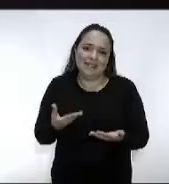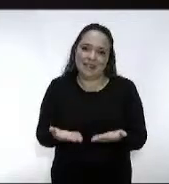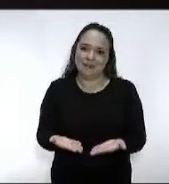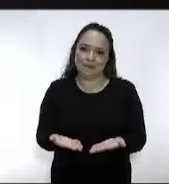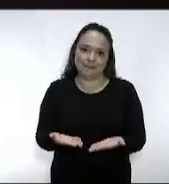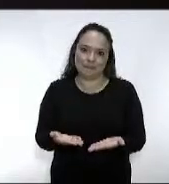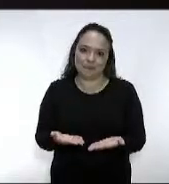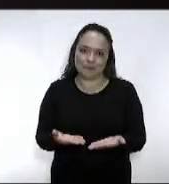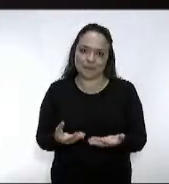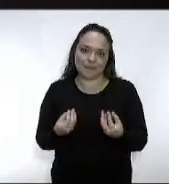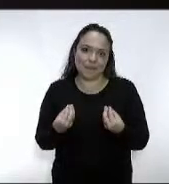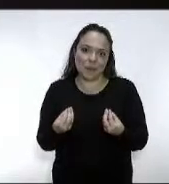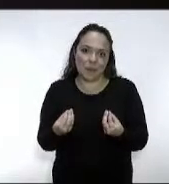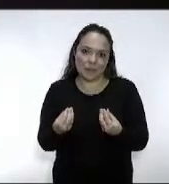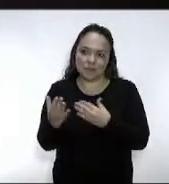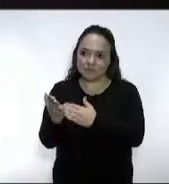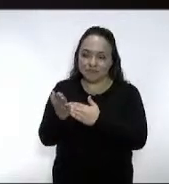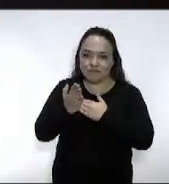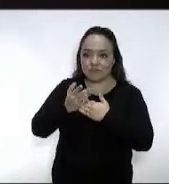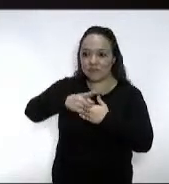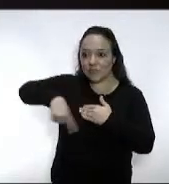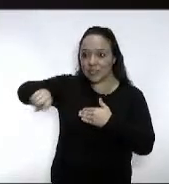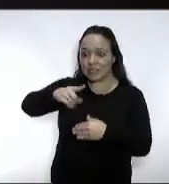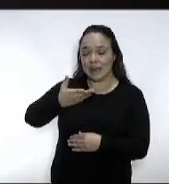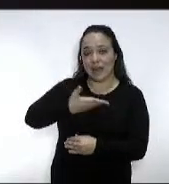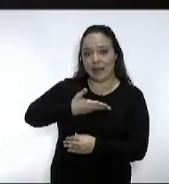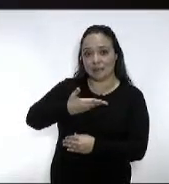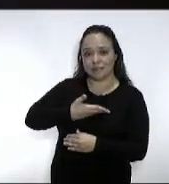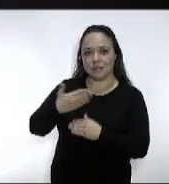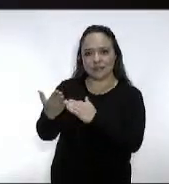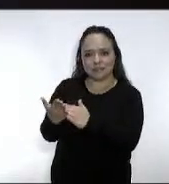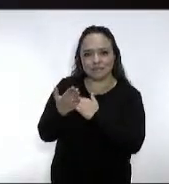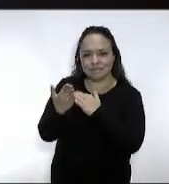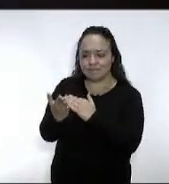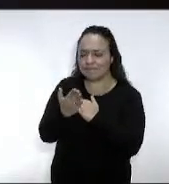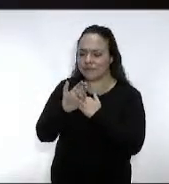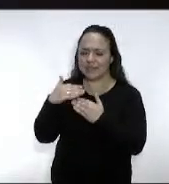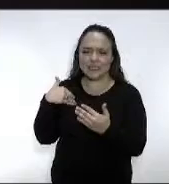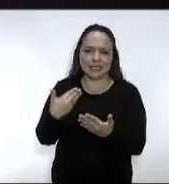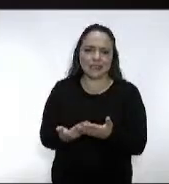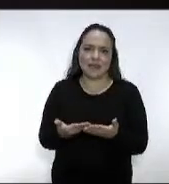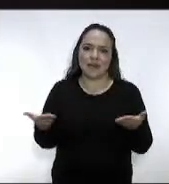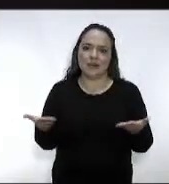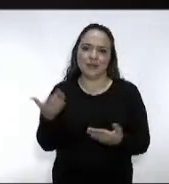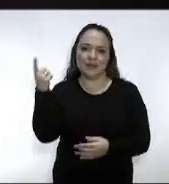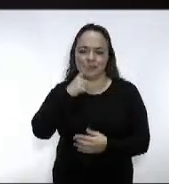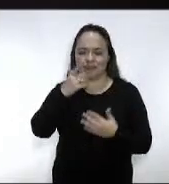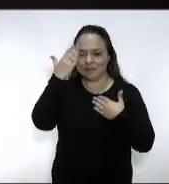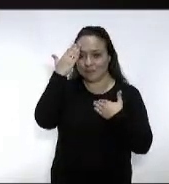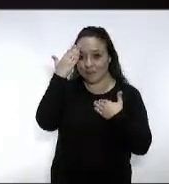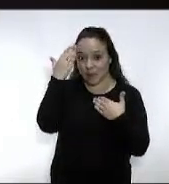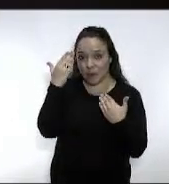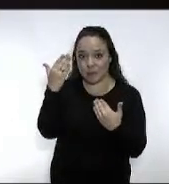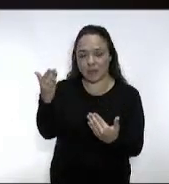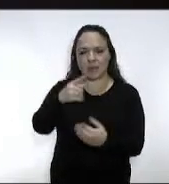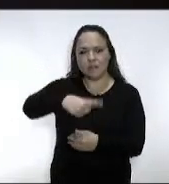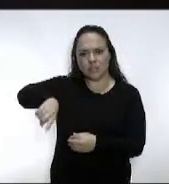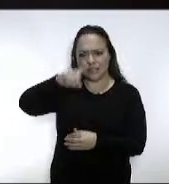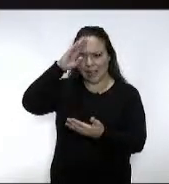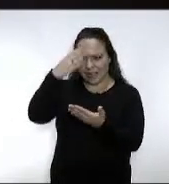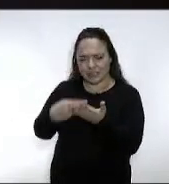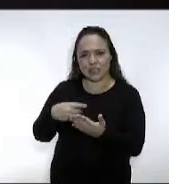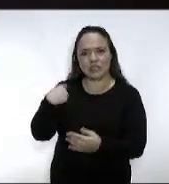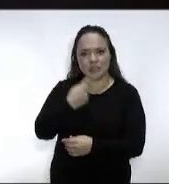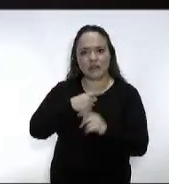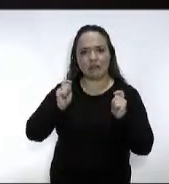advising and courses that take 3 weeks for our families. Without them, we